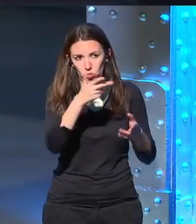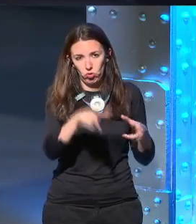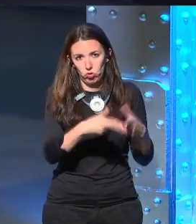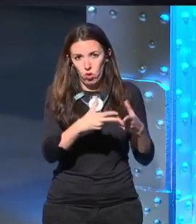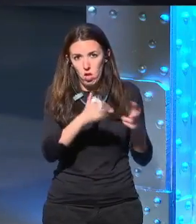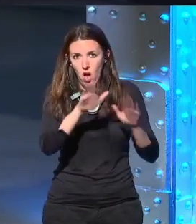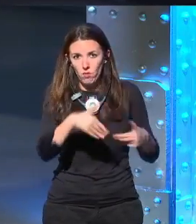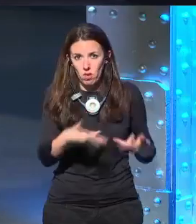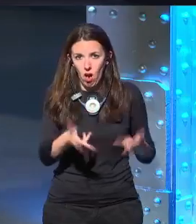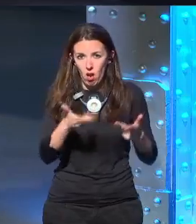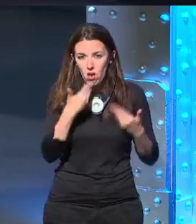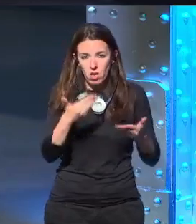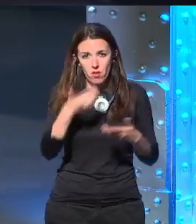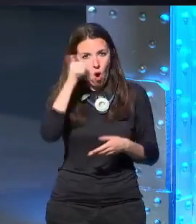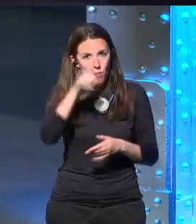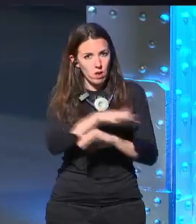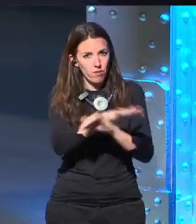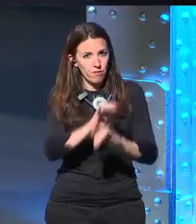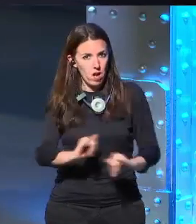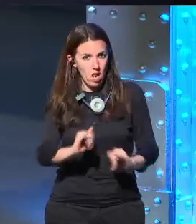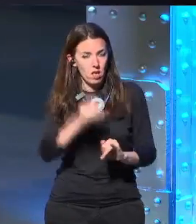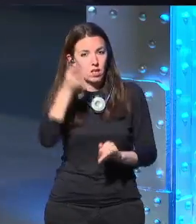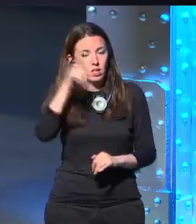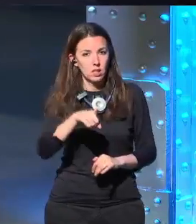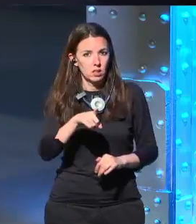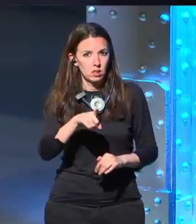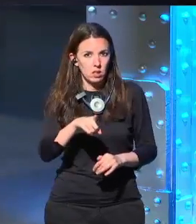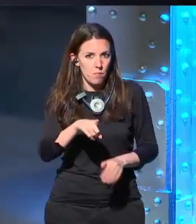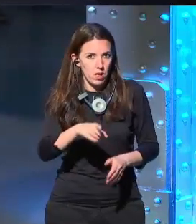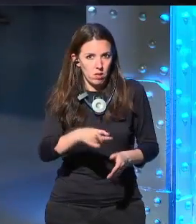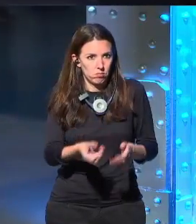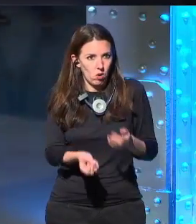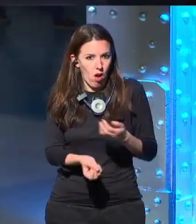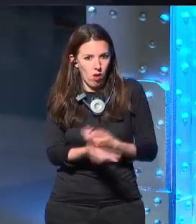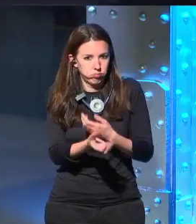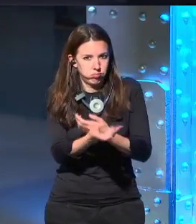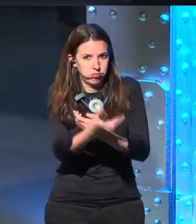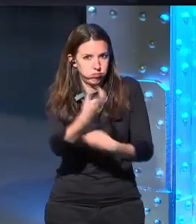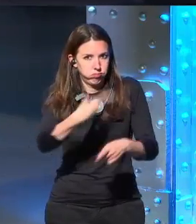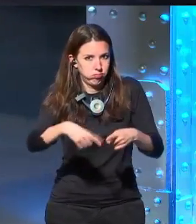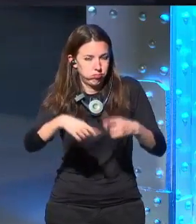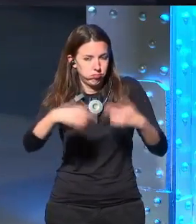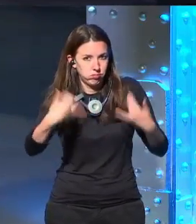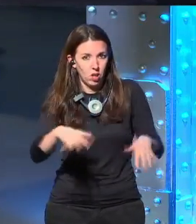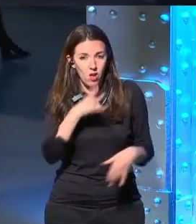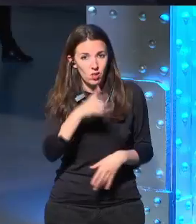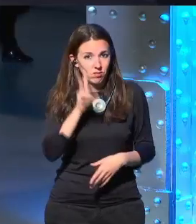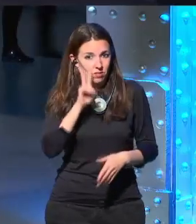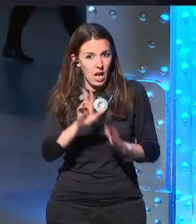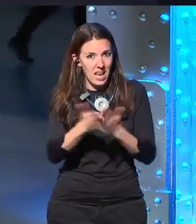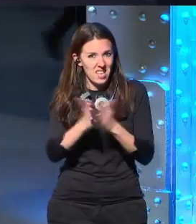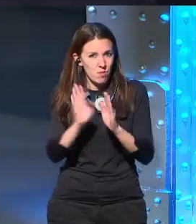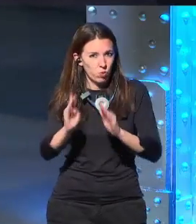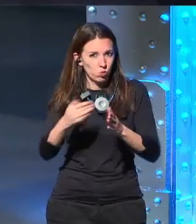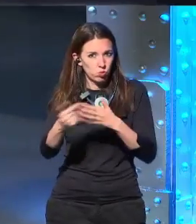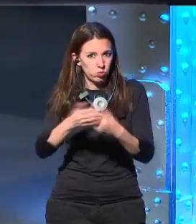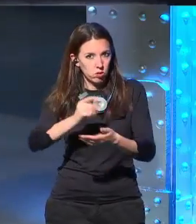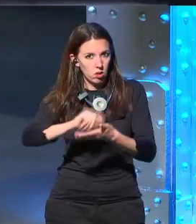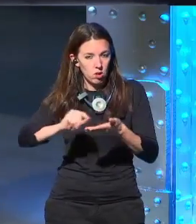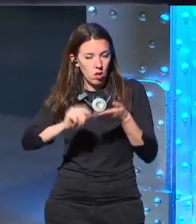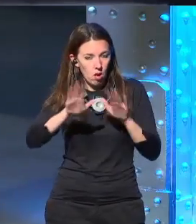society is what has enabled him to be such a happy man, and also also productive, because when you